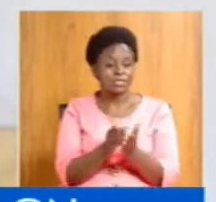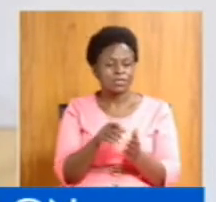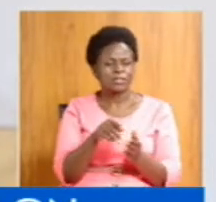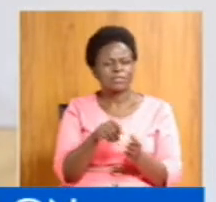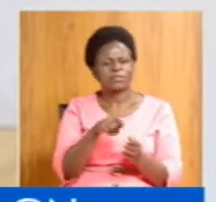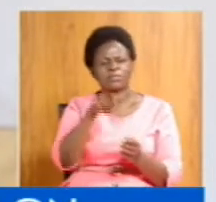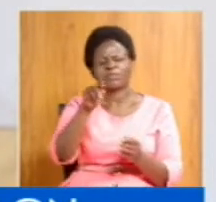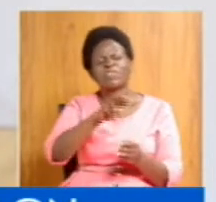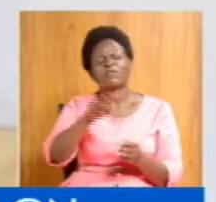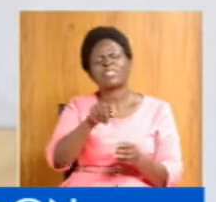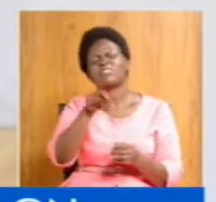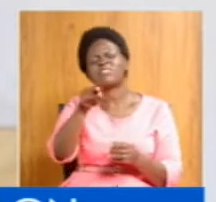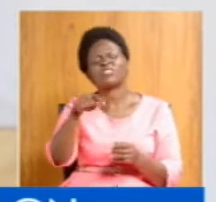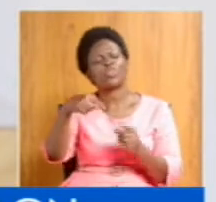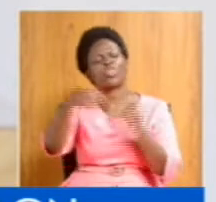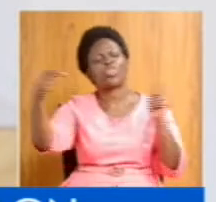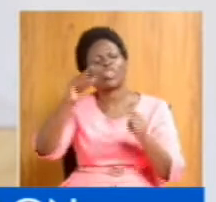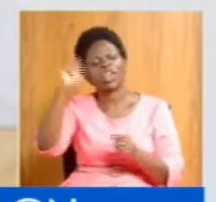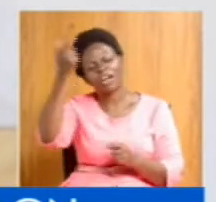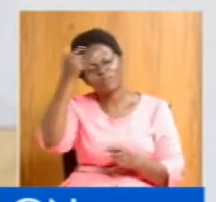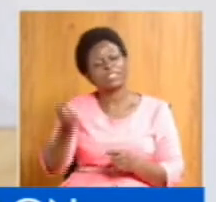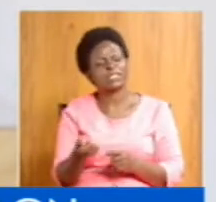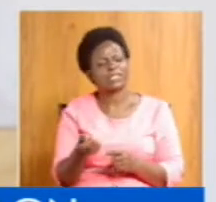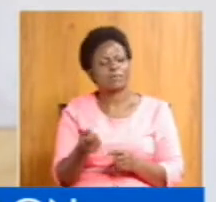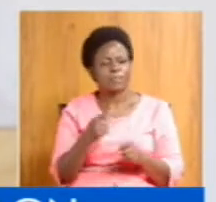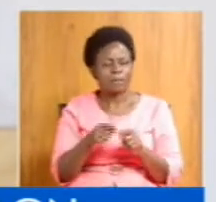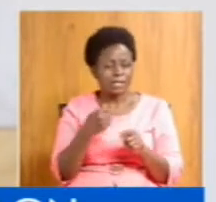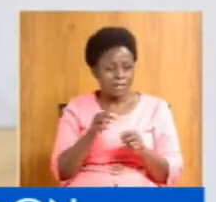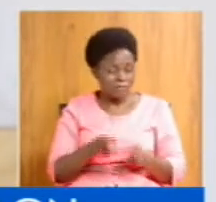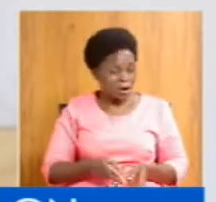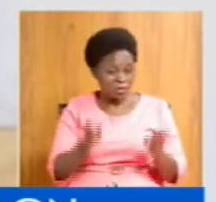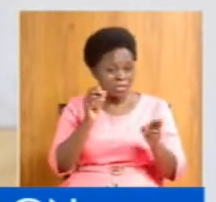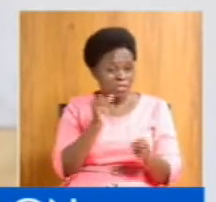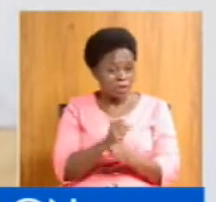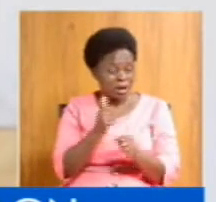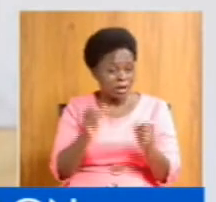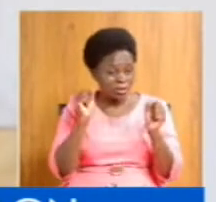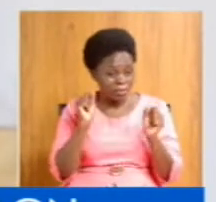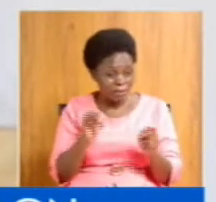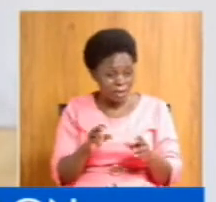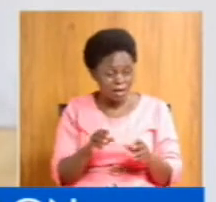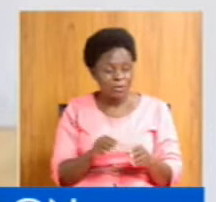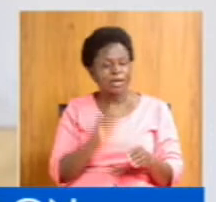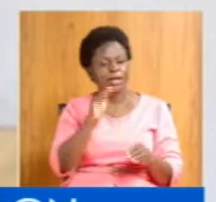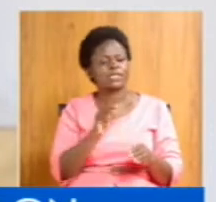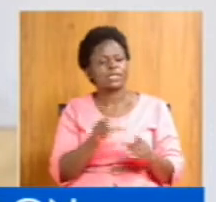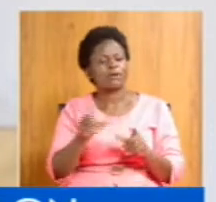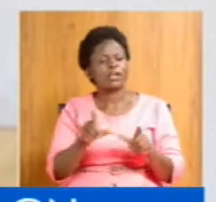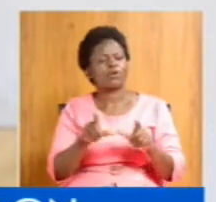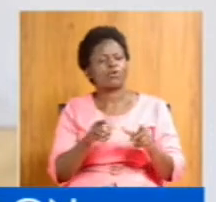be blended anti-government. Yet, when a road is not done well, we are able to reach out to our local leaders